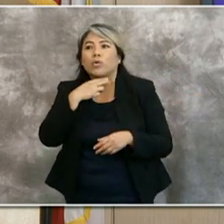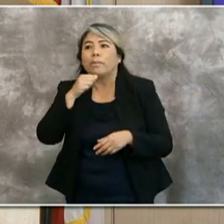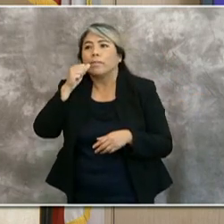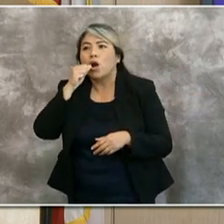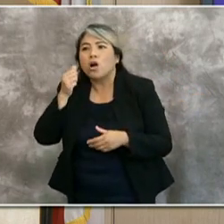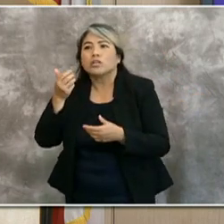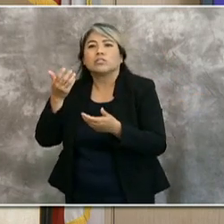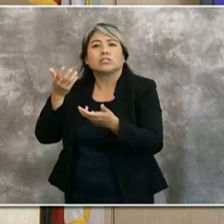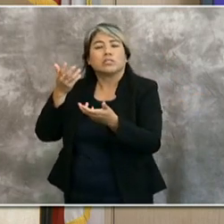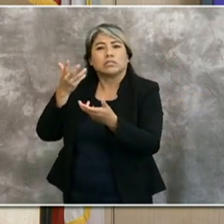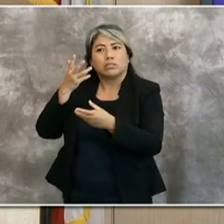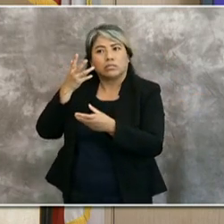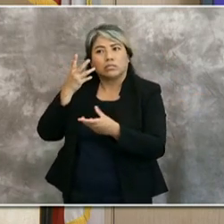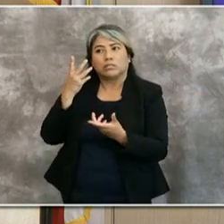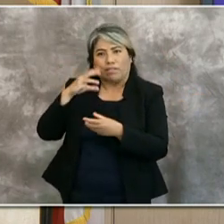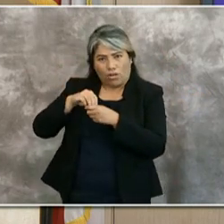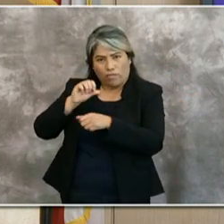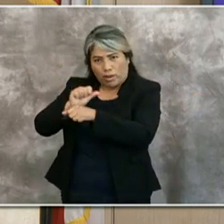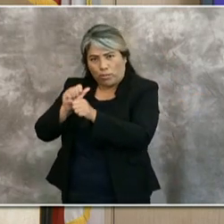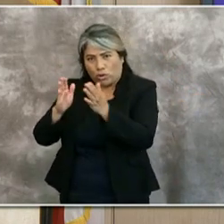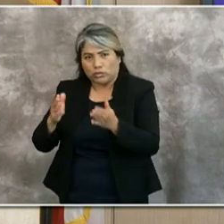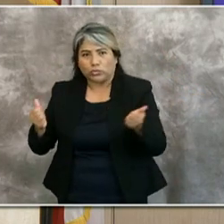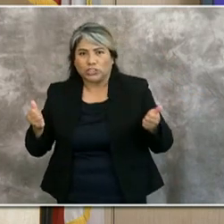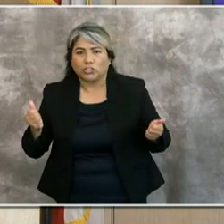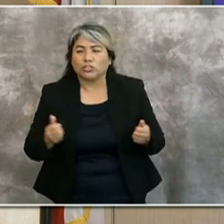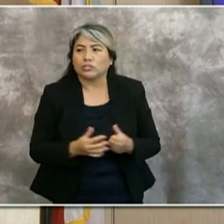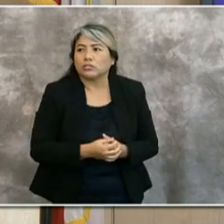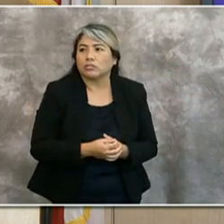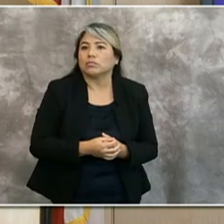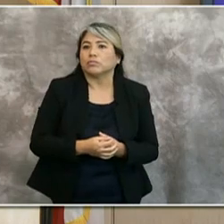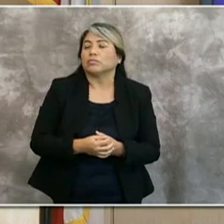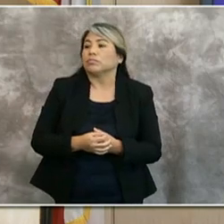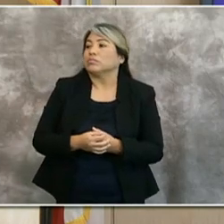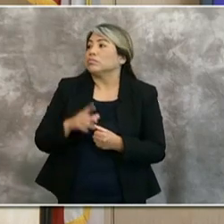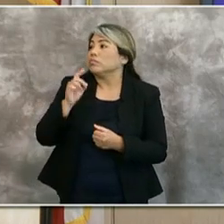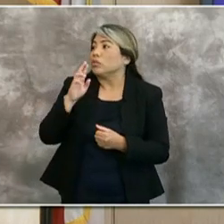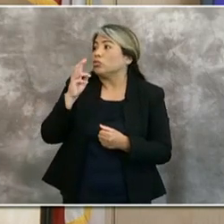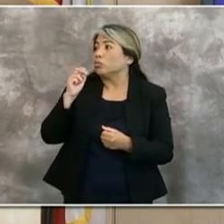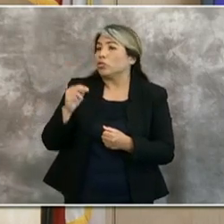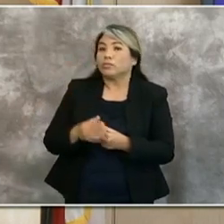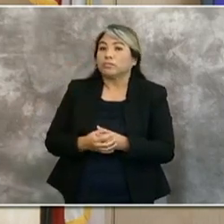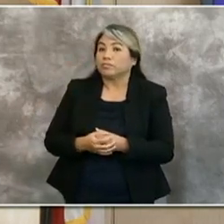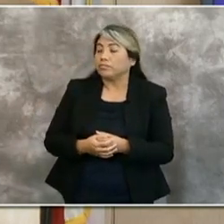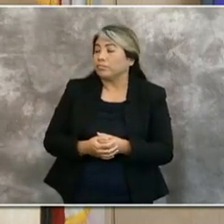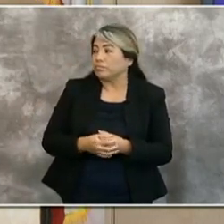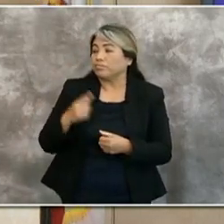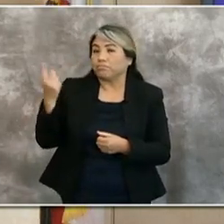bars to involve employees? Dr. Wooten?